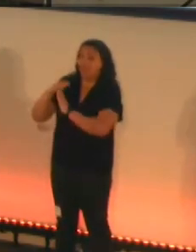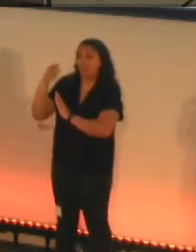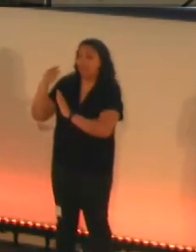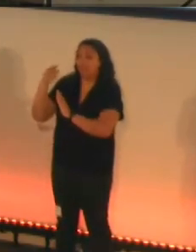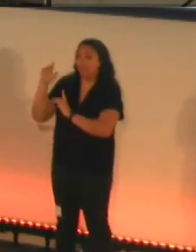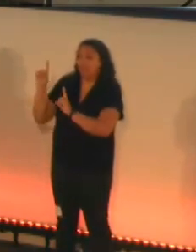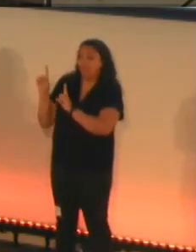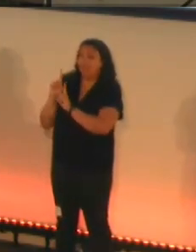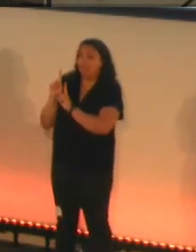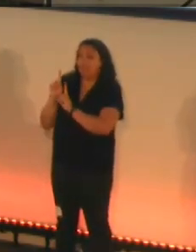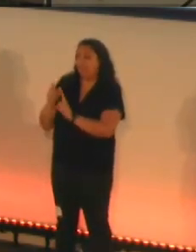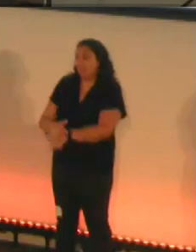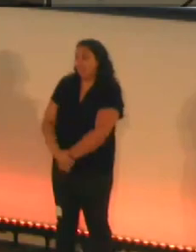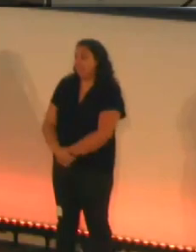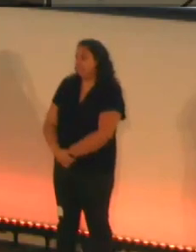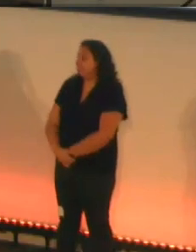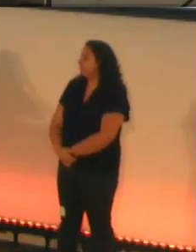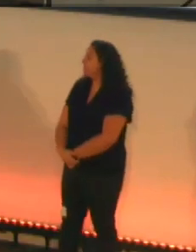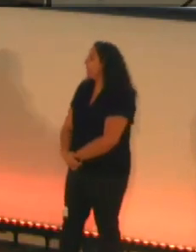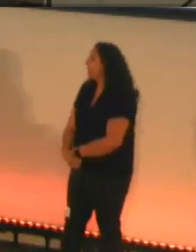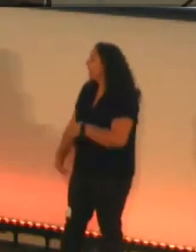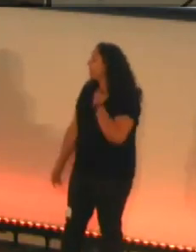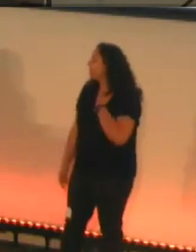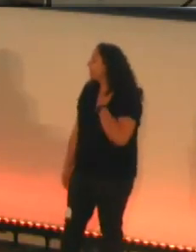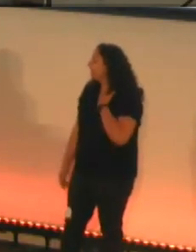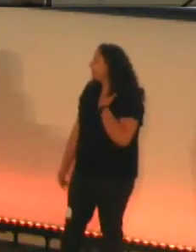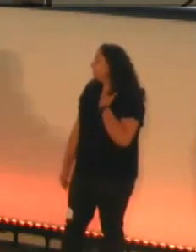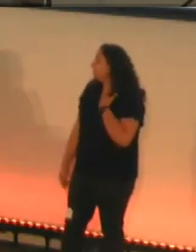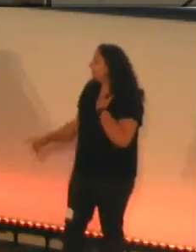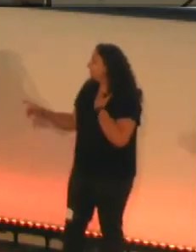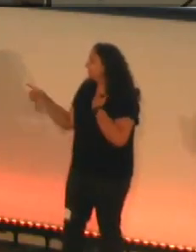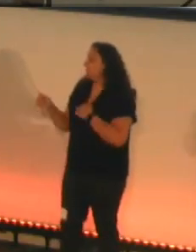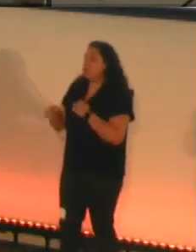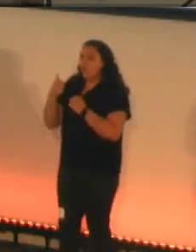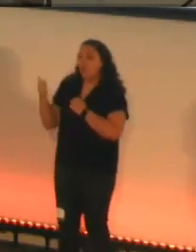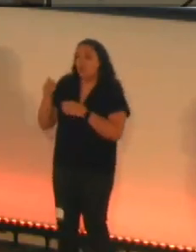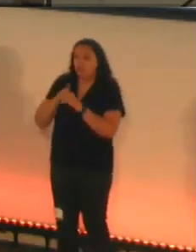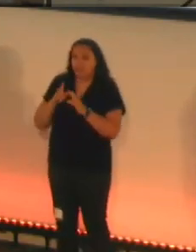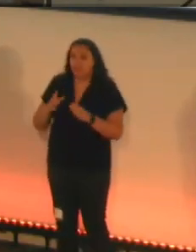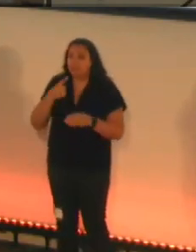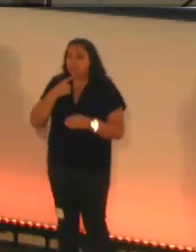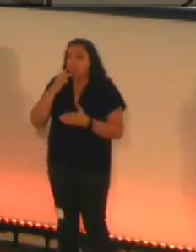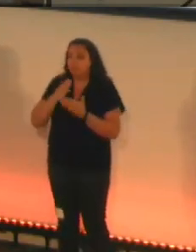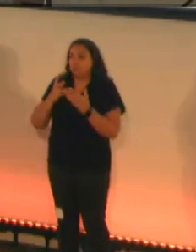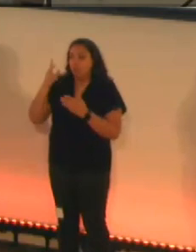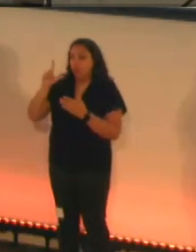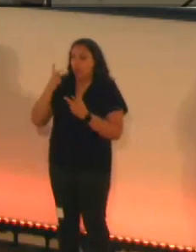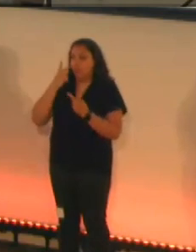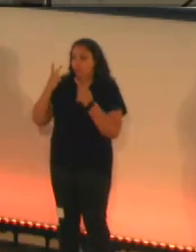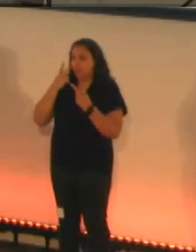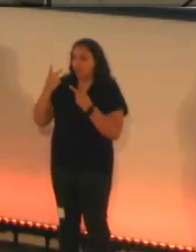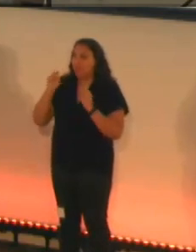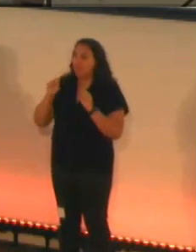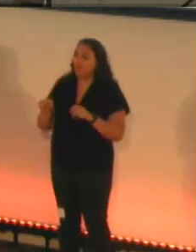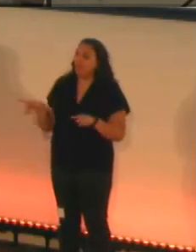beat, so. I think one thing that some of our participants also mentioned was that for some of our low vision participants, they were able to like look